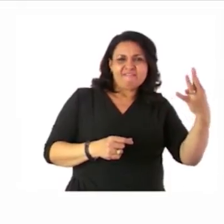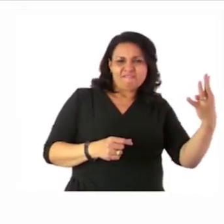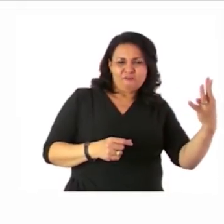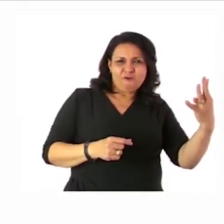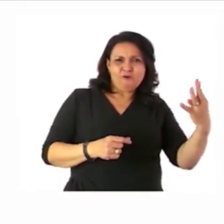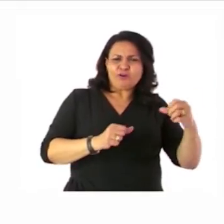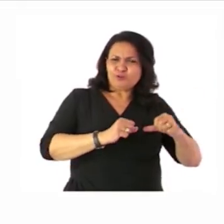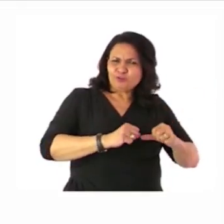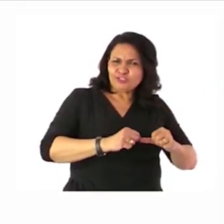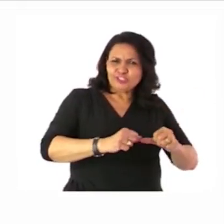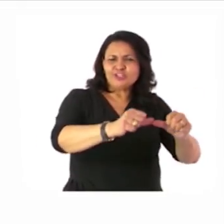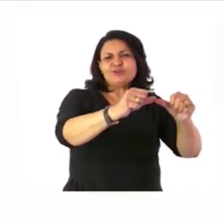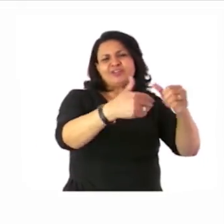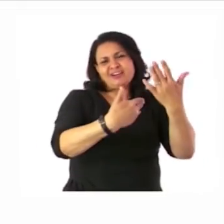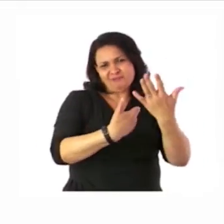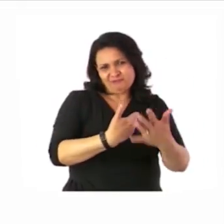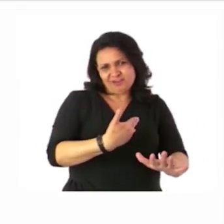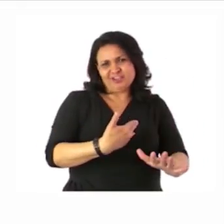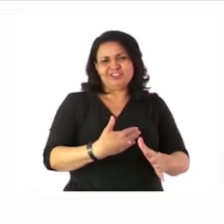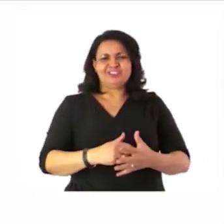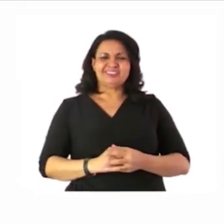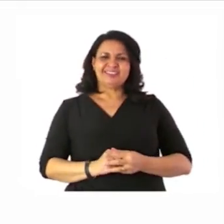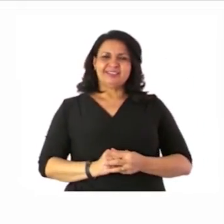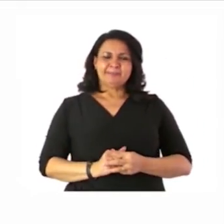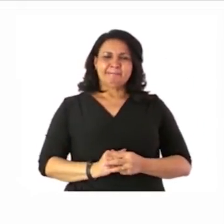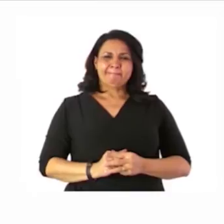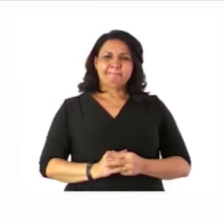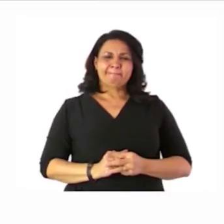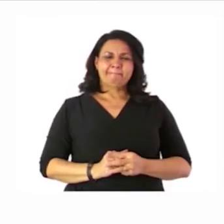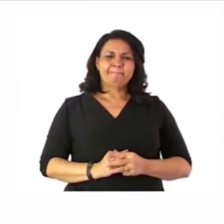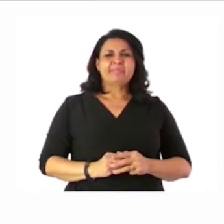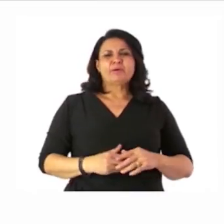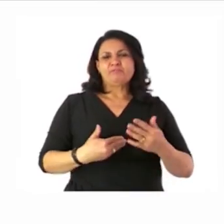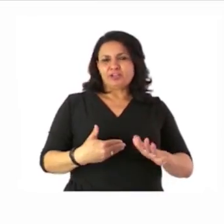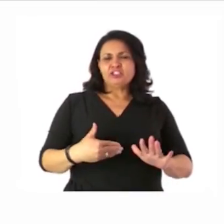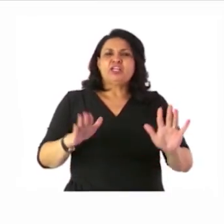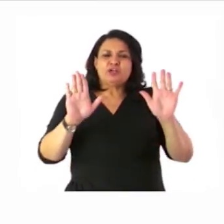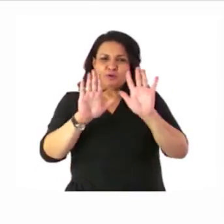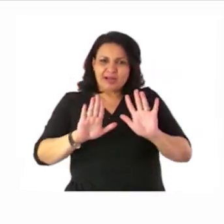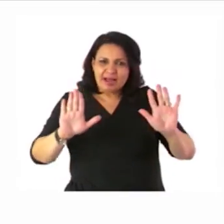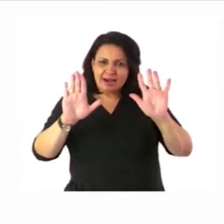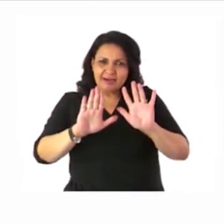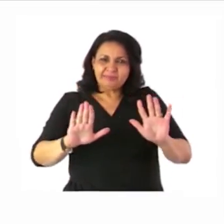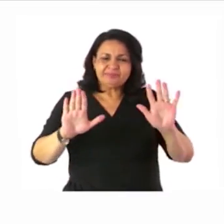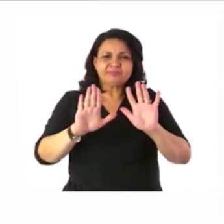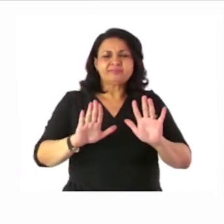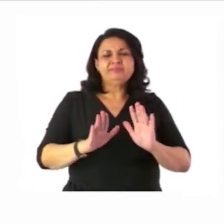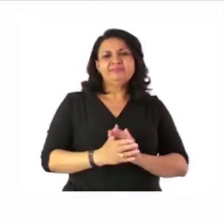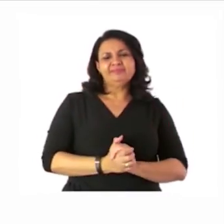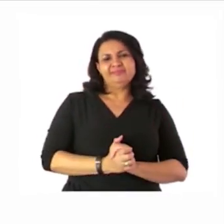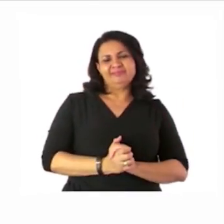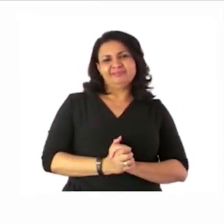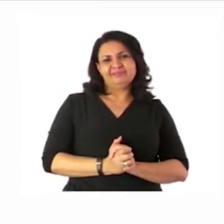help with that and then you collate in at the end when you are done joining the